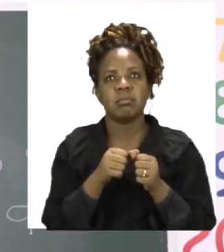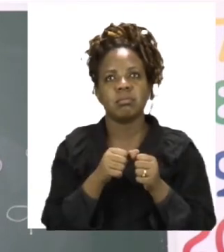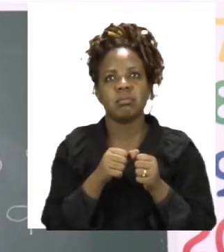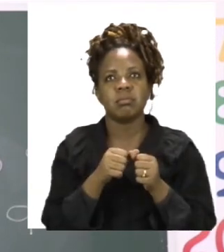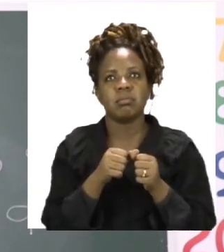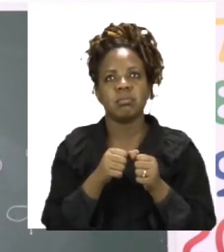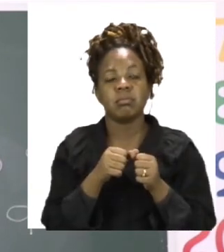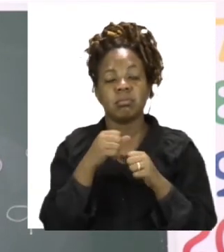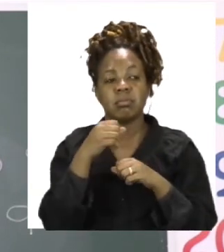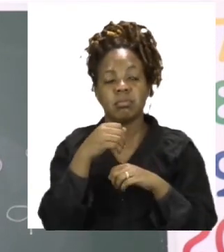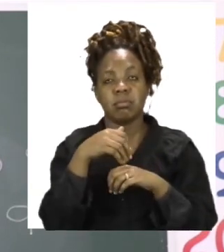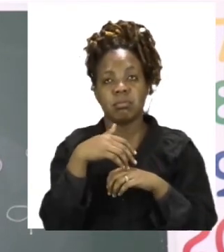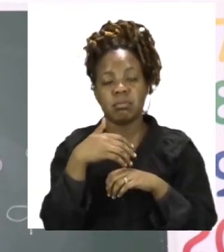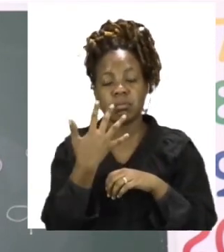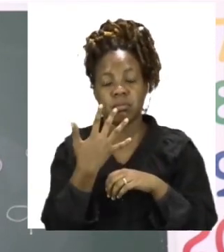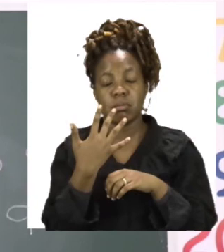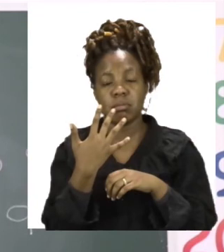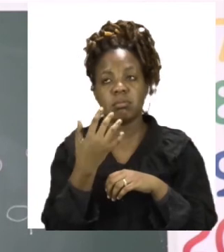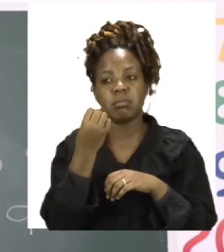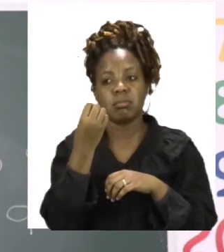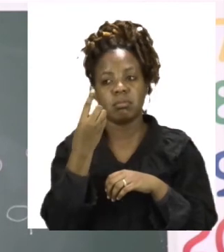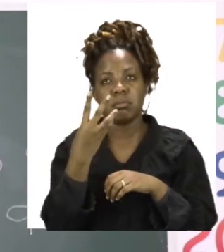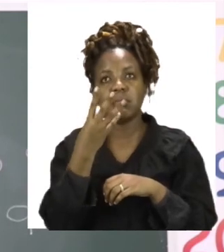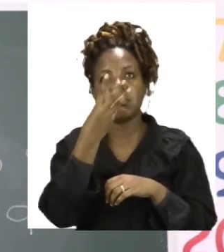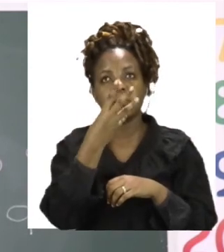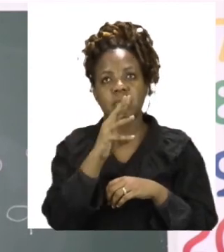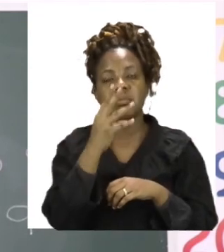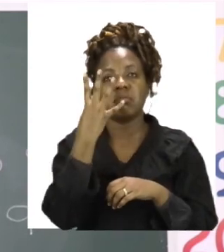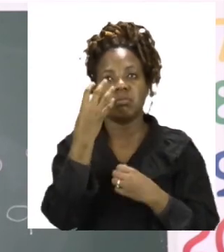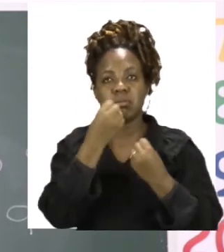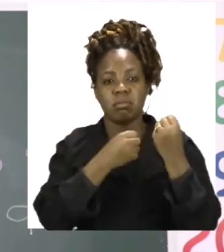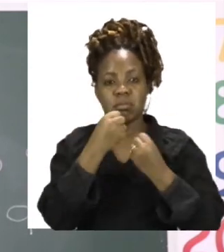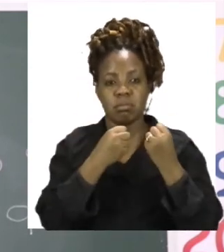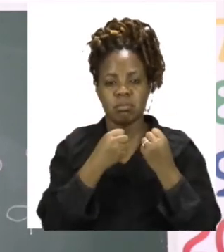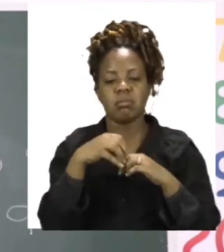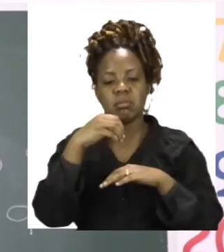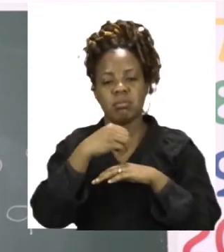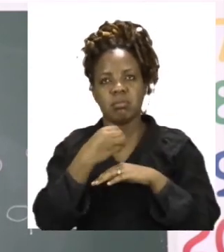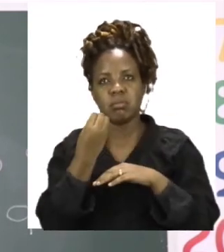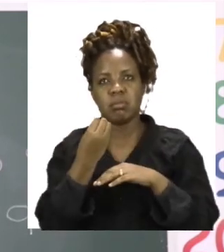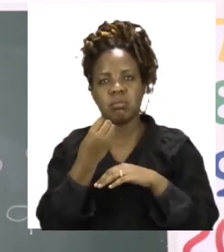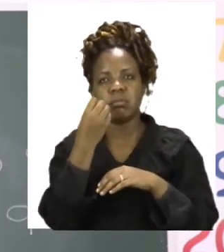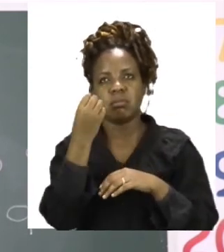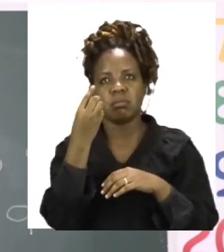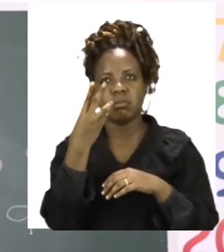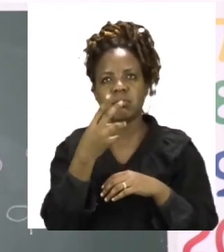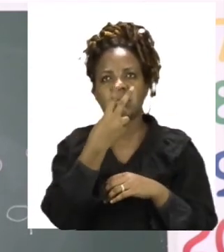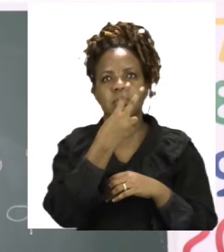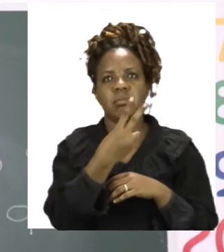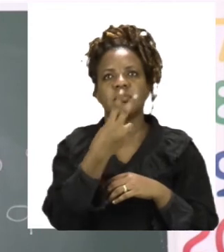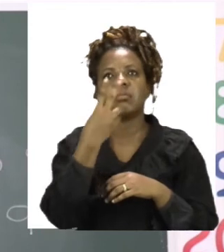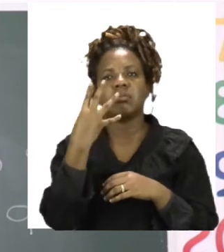she counted 64, and then on Saturday, she counted 24. So we need to add